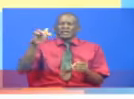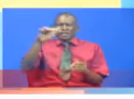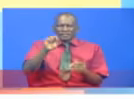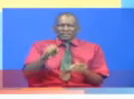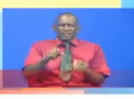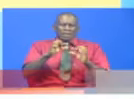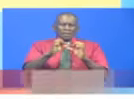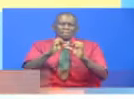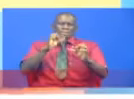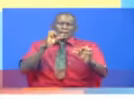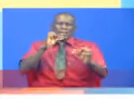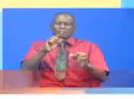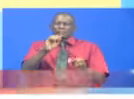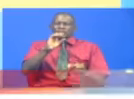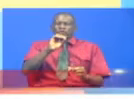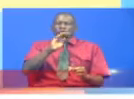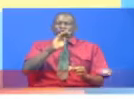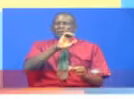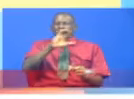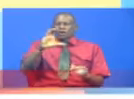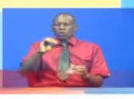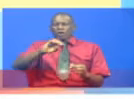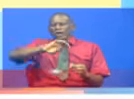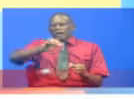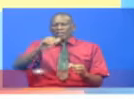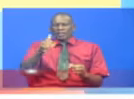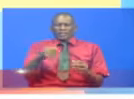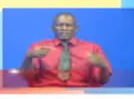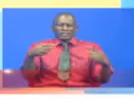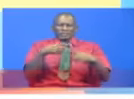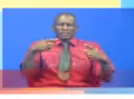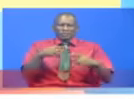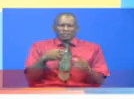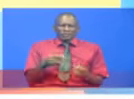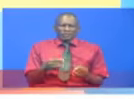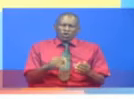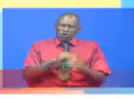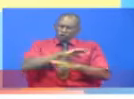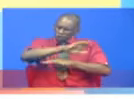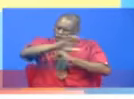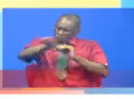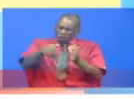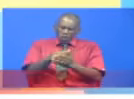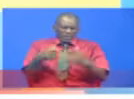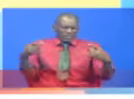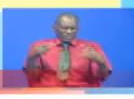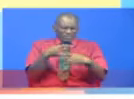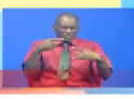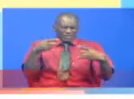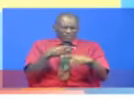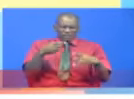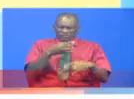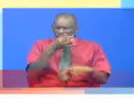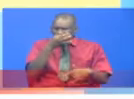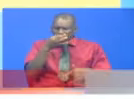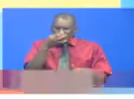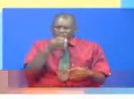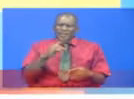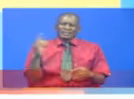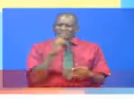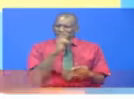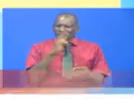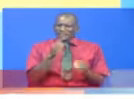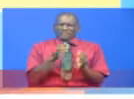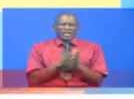tobacco, bidis, and others. All forms of tobacco are harmful, and there is